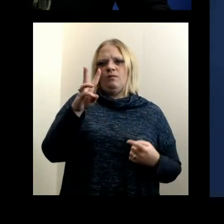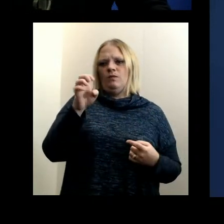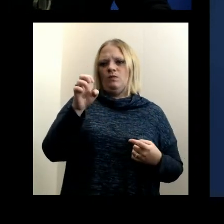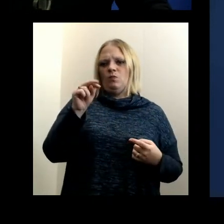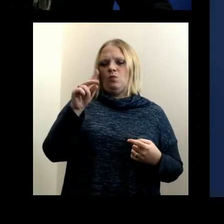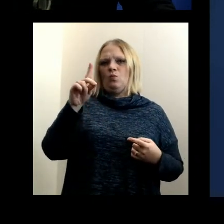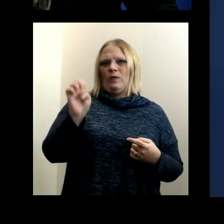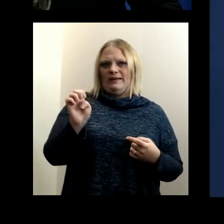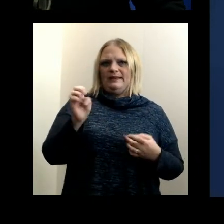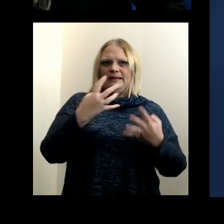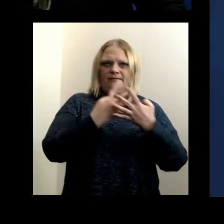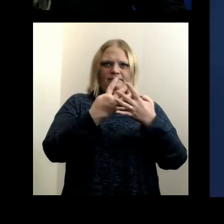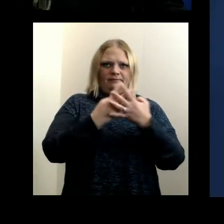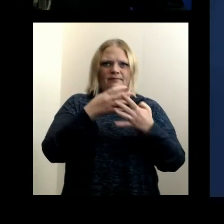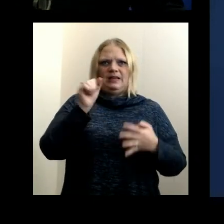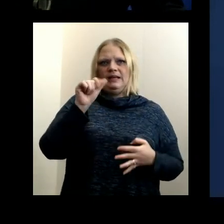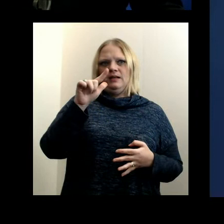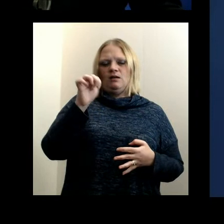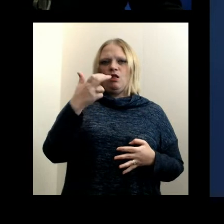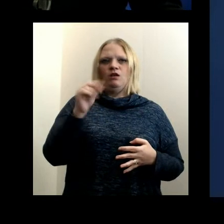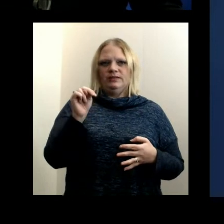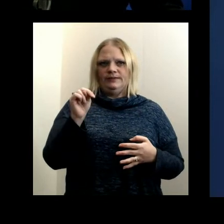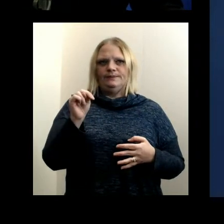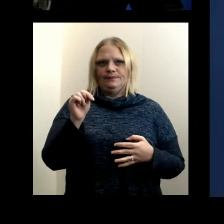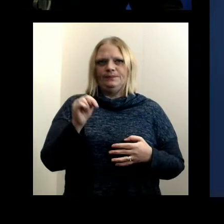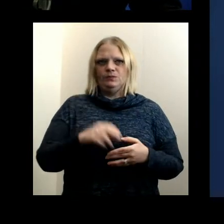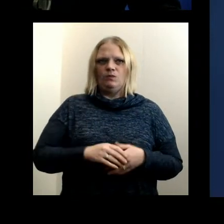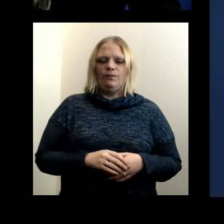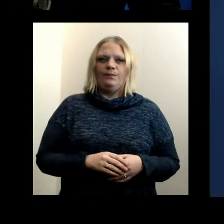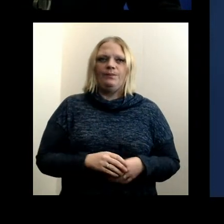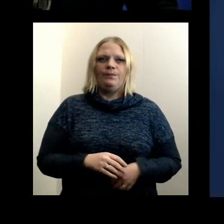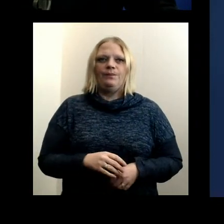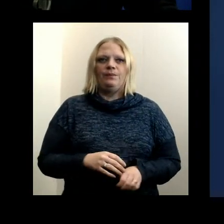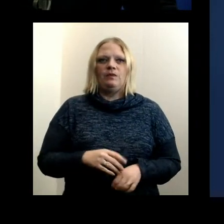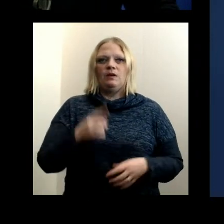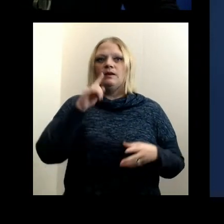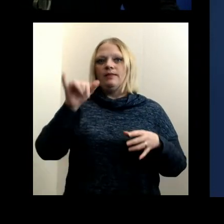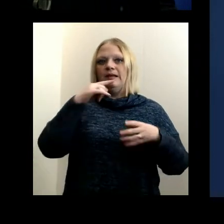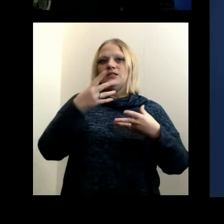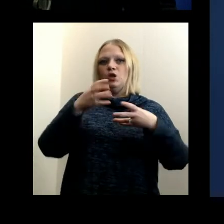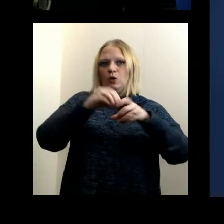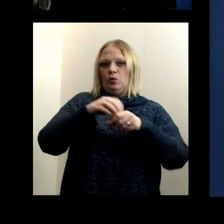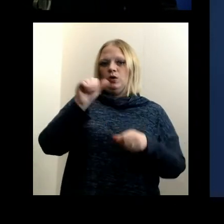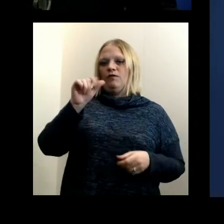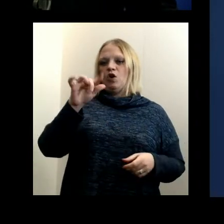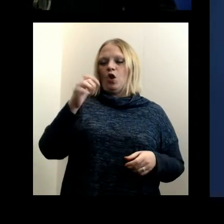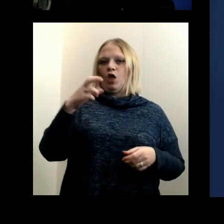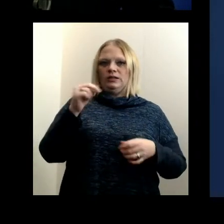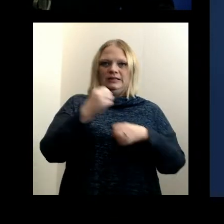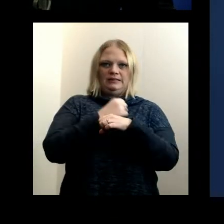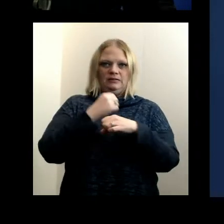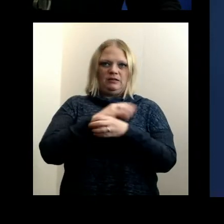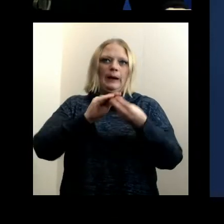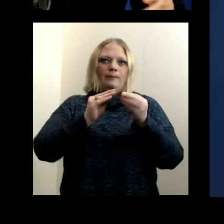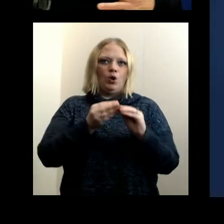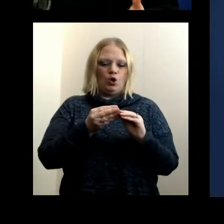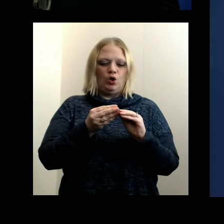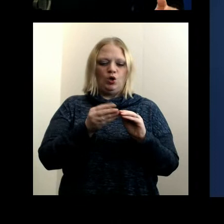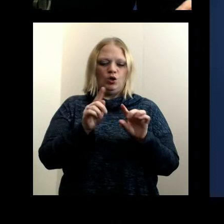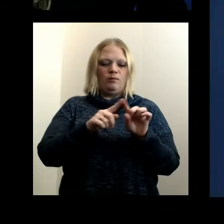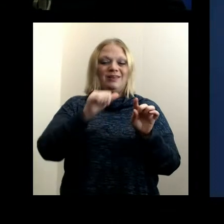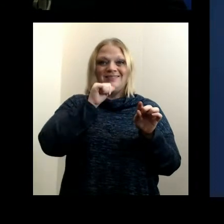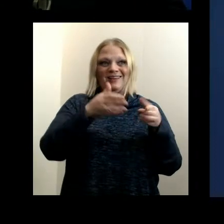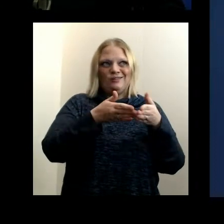Correctional Facility in Alden, the New York State facility there. And those are included in the Alden statistics, though they're not in the